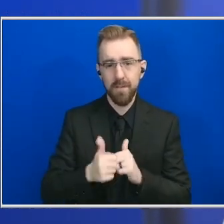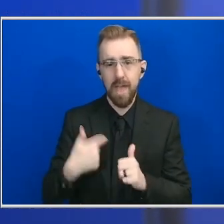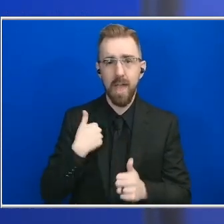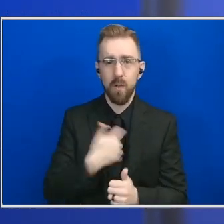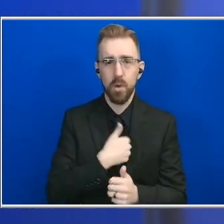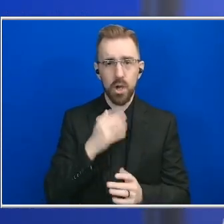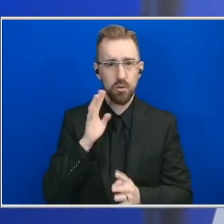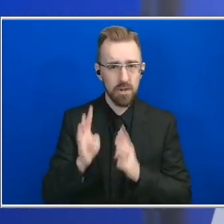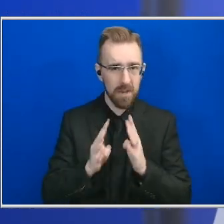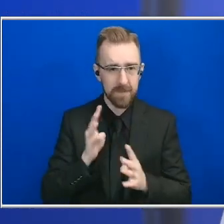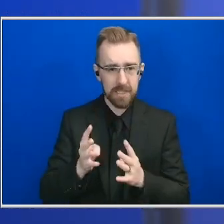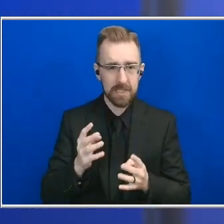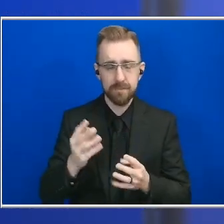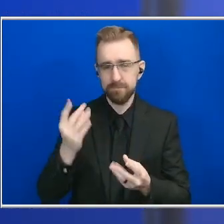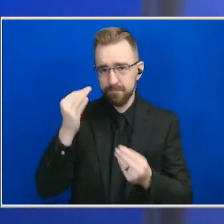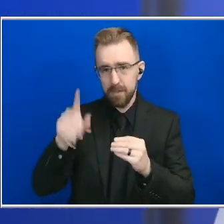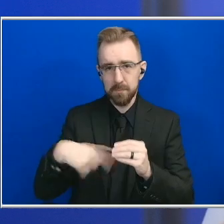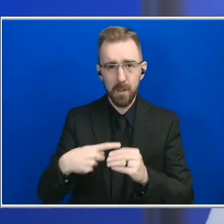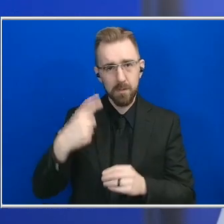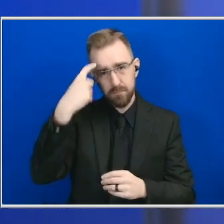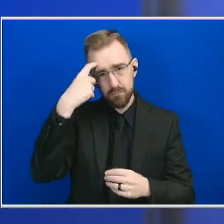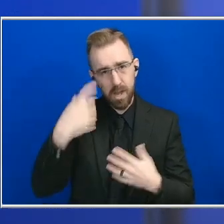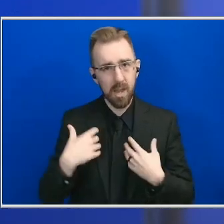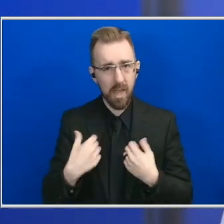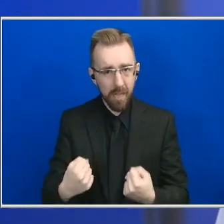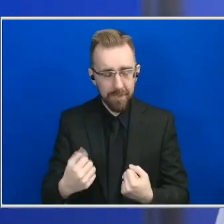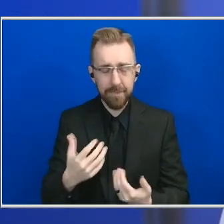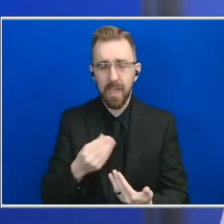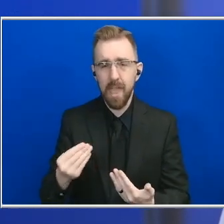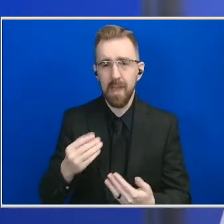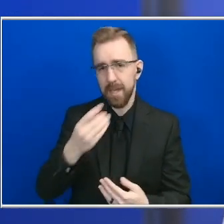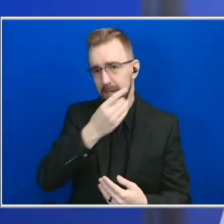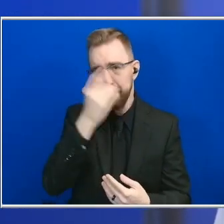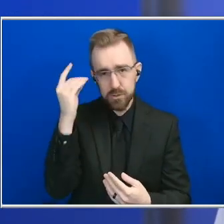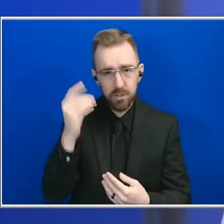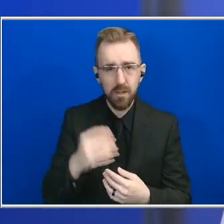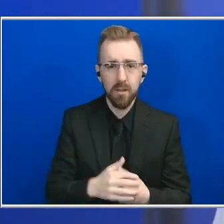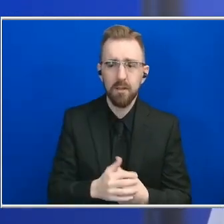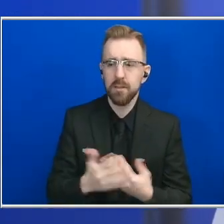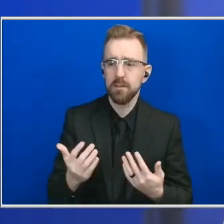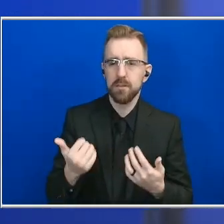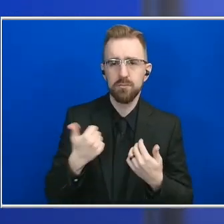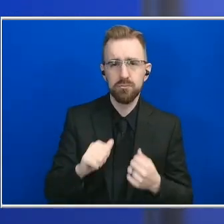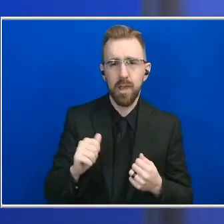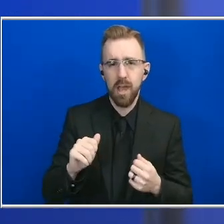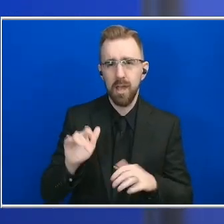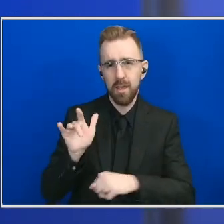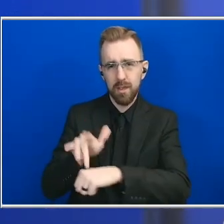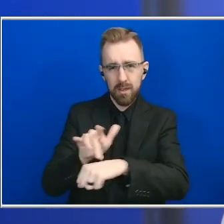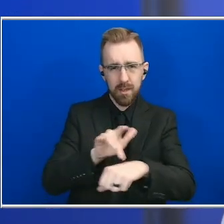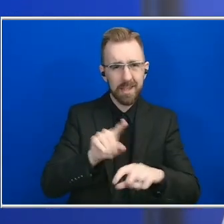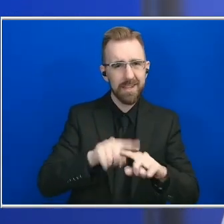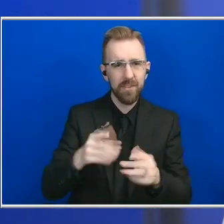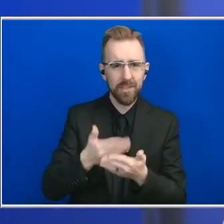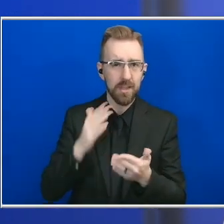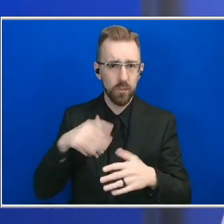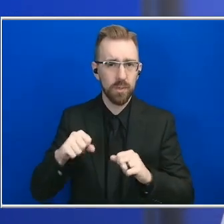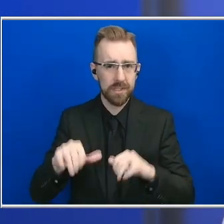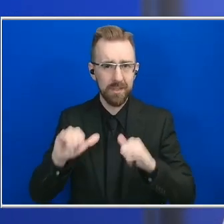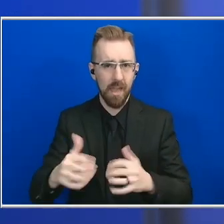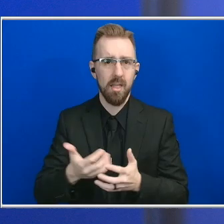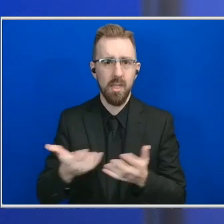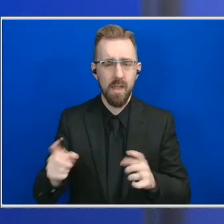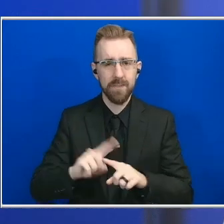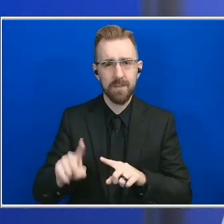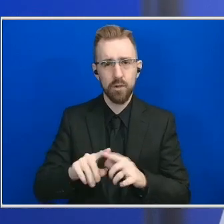thinking about brain health and dementia and trying lots of things, and that's what it's going to take. A lot of different approaches, testing